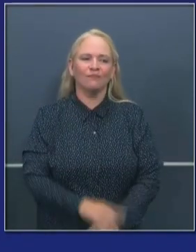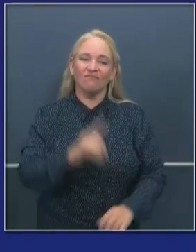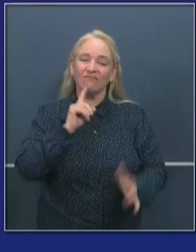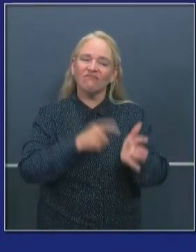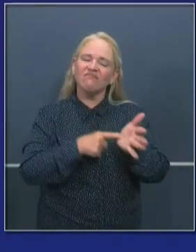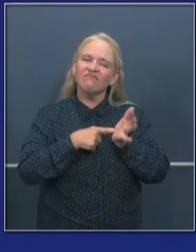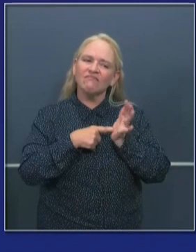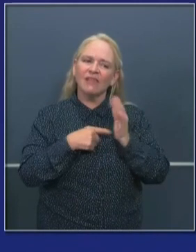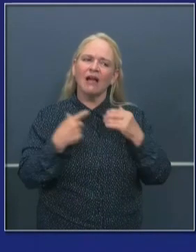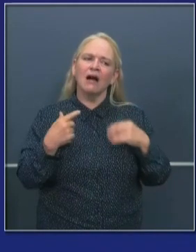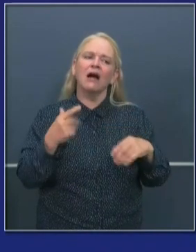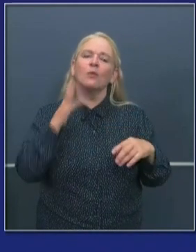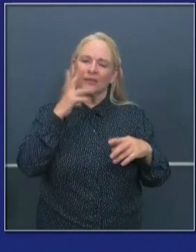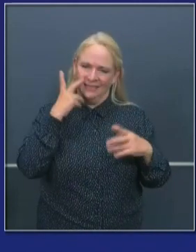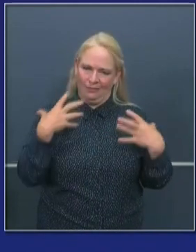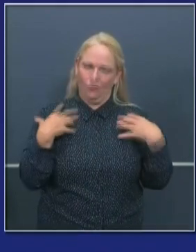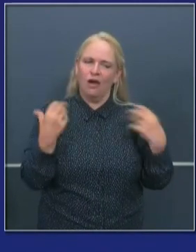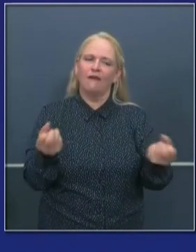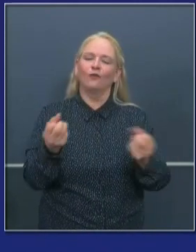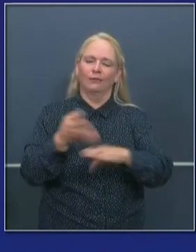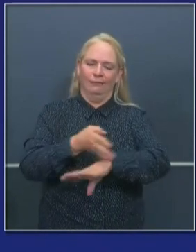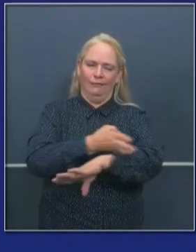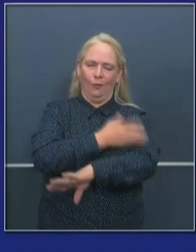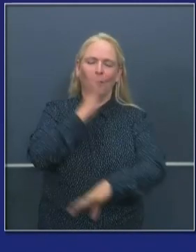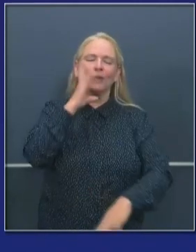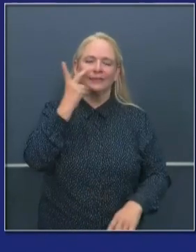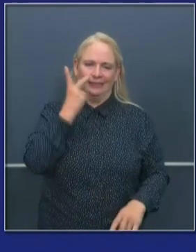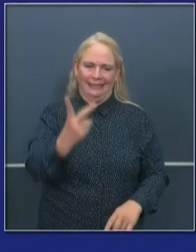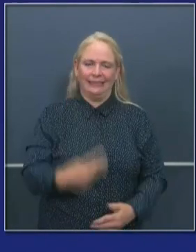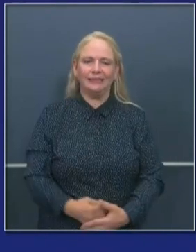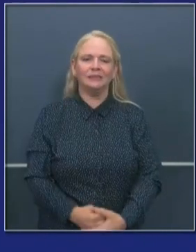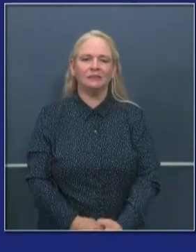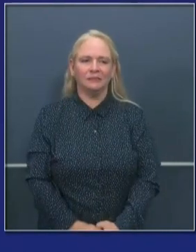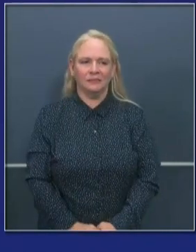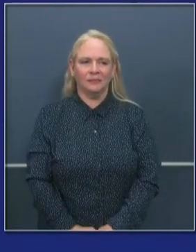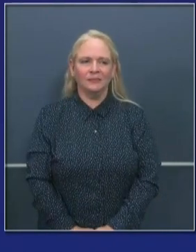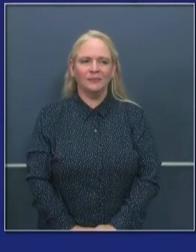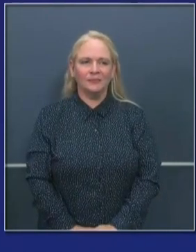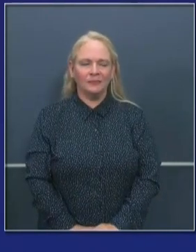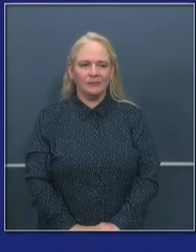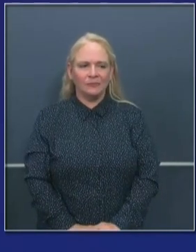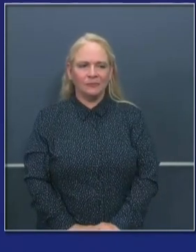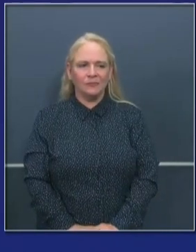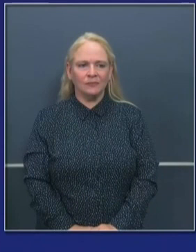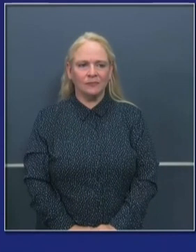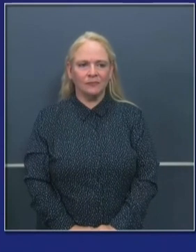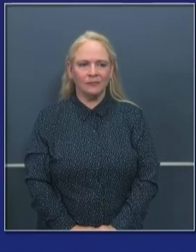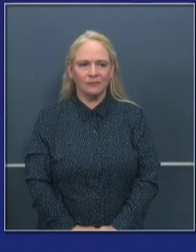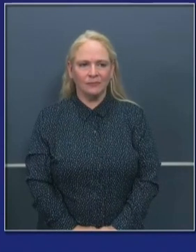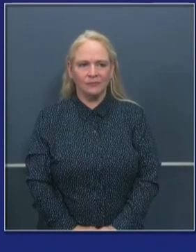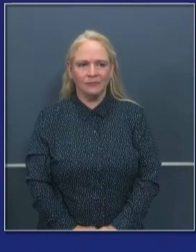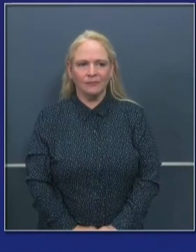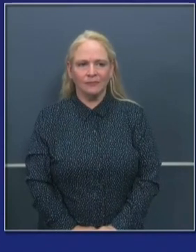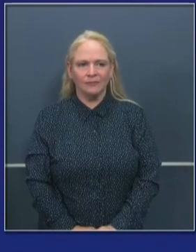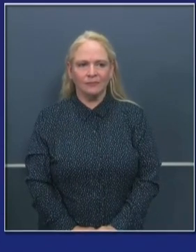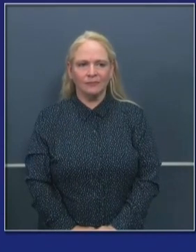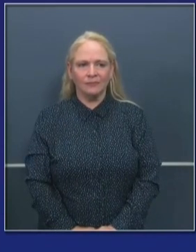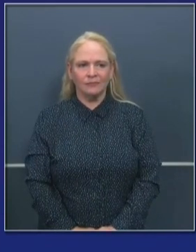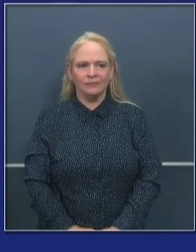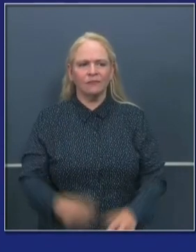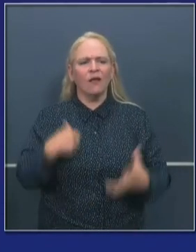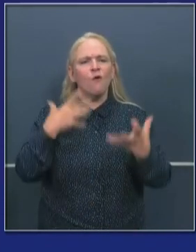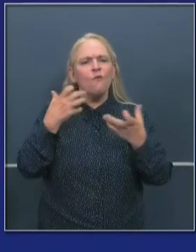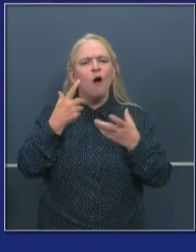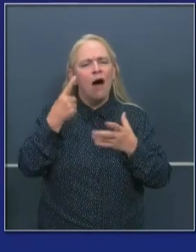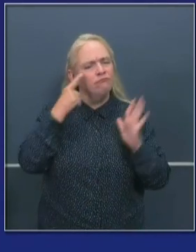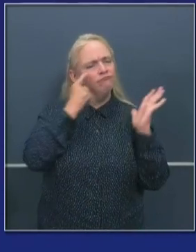we're confident we're going to see progress. By the way, I want to also just acknowledge the incredible progress we've seen as it relates to Orange